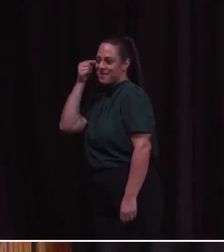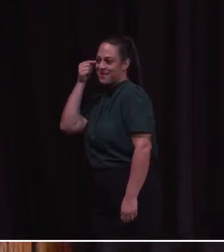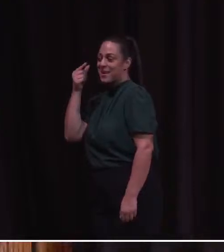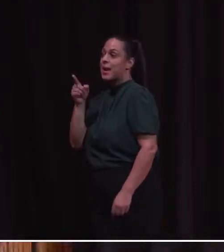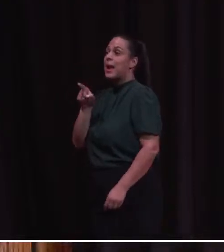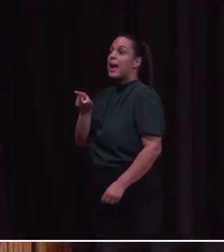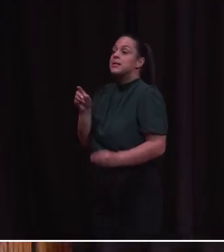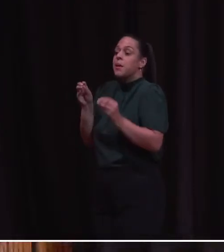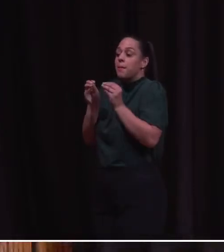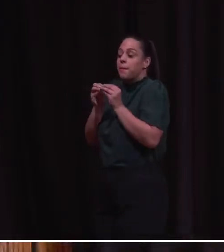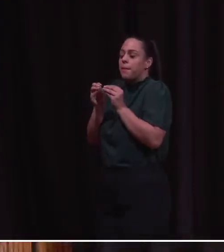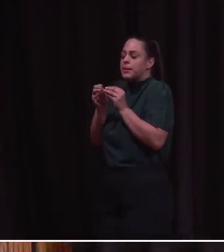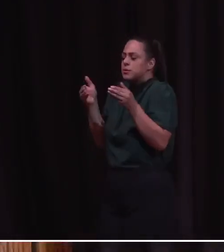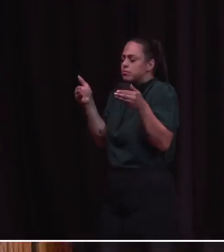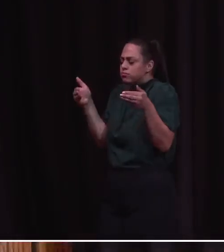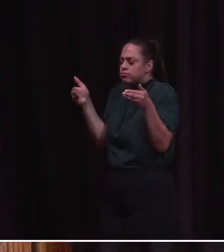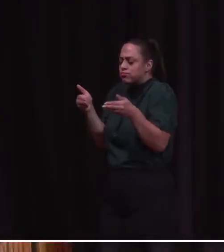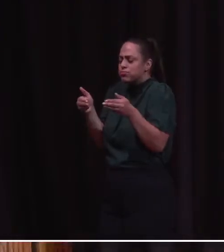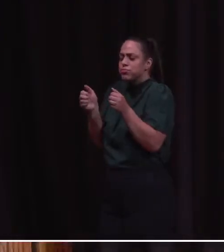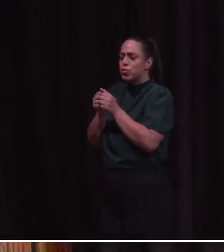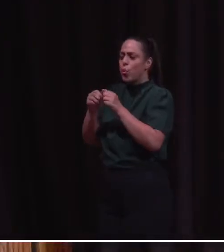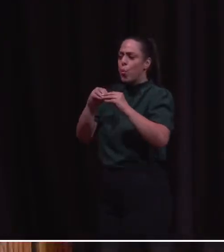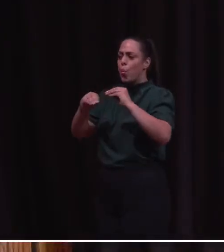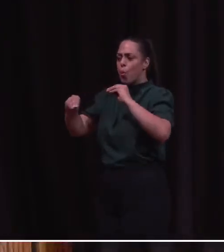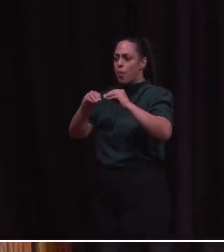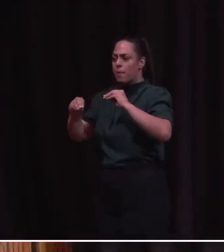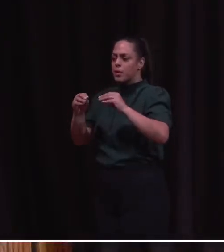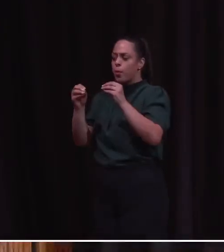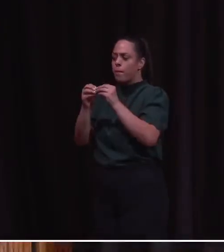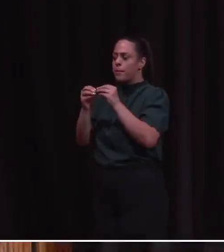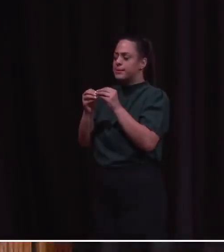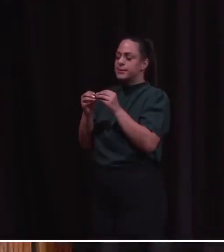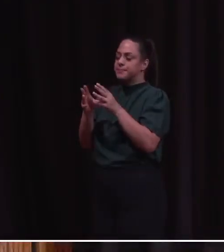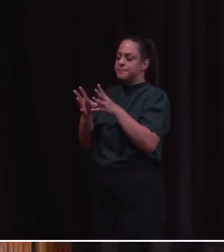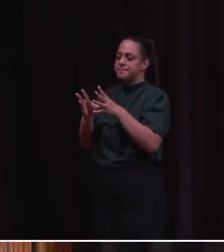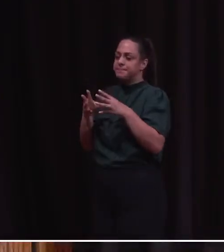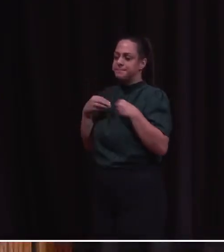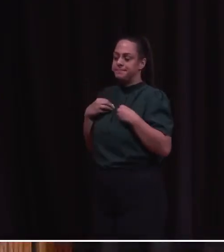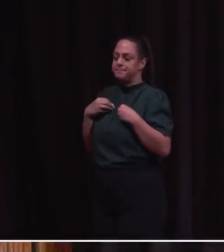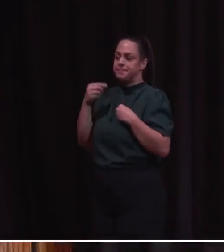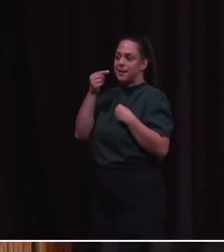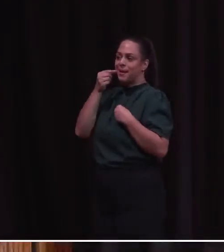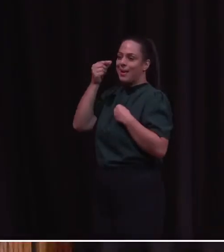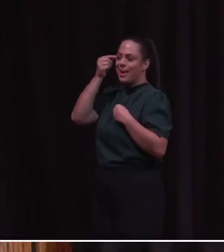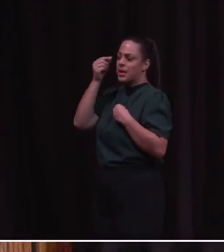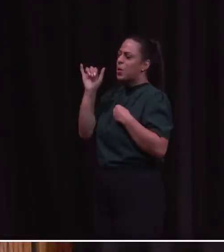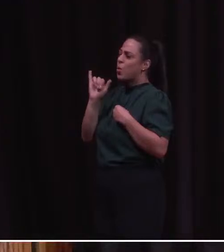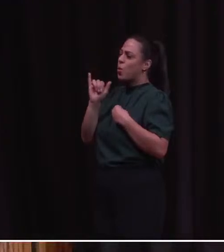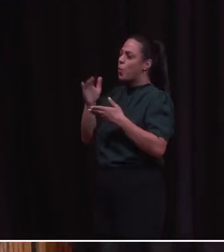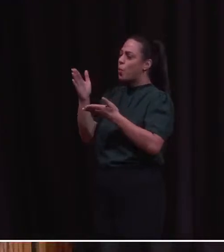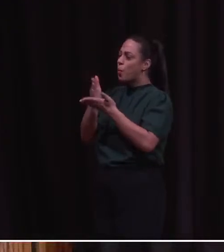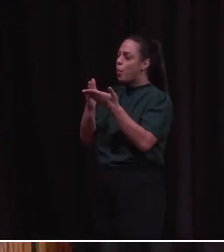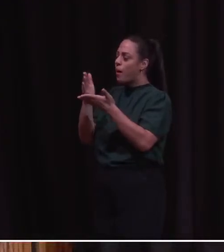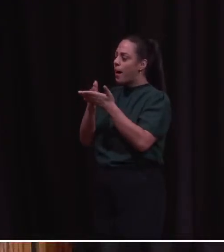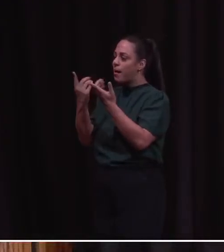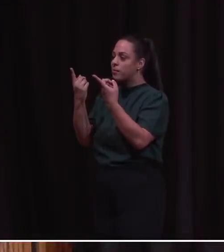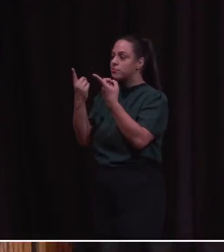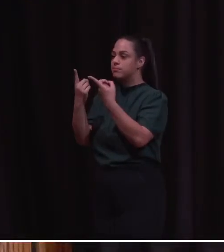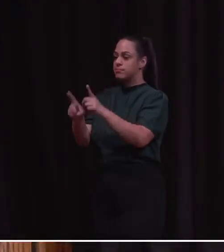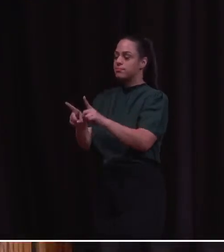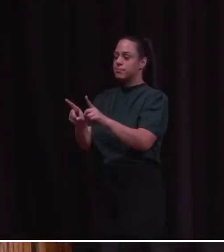ideological movement a phantasm, pathologic, overwrought, and an imaginary